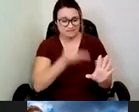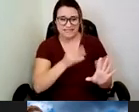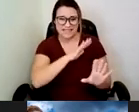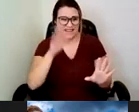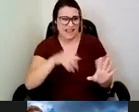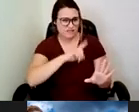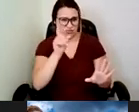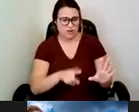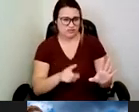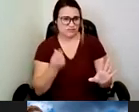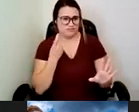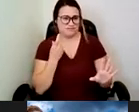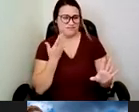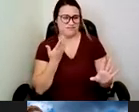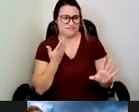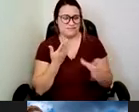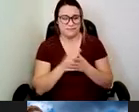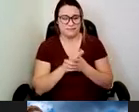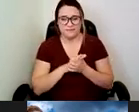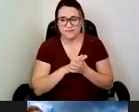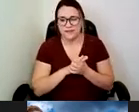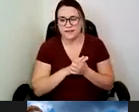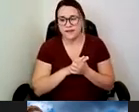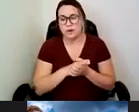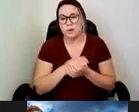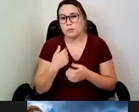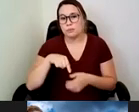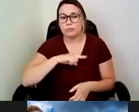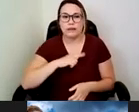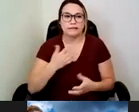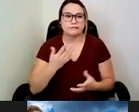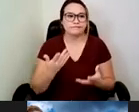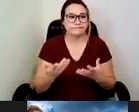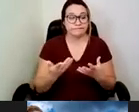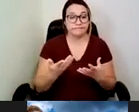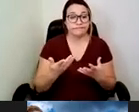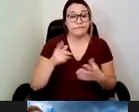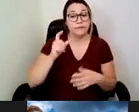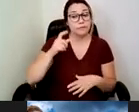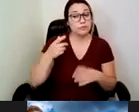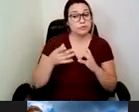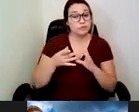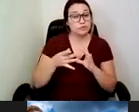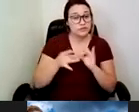the healthcare proxy. We should say, you know, now your mother's already made some absolute decisions. She's already decided not